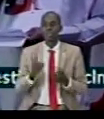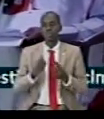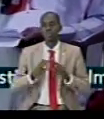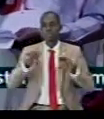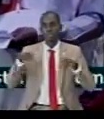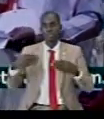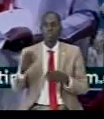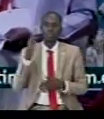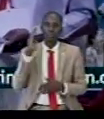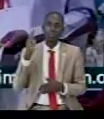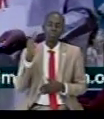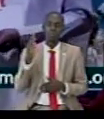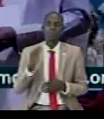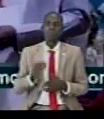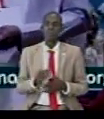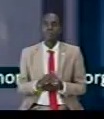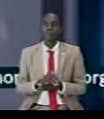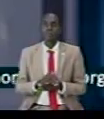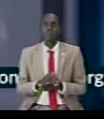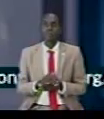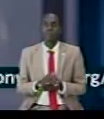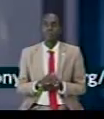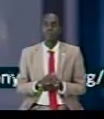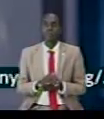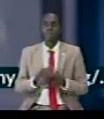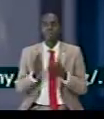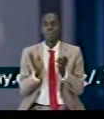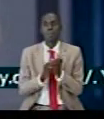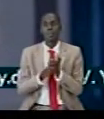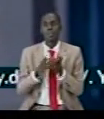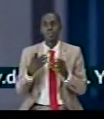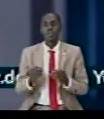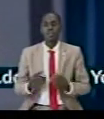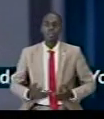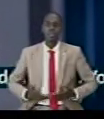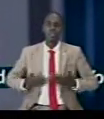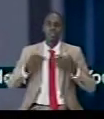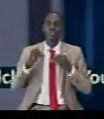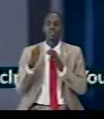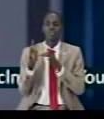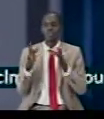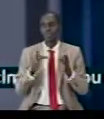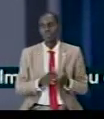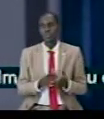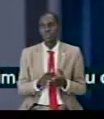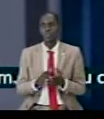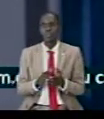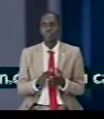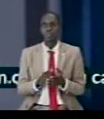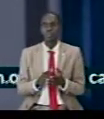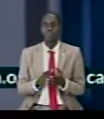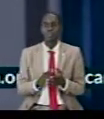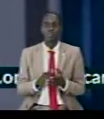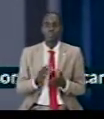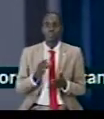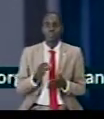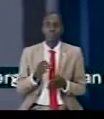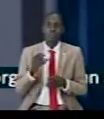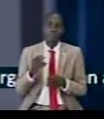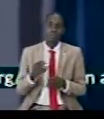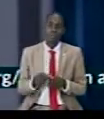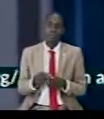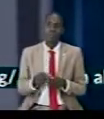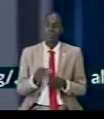goodness of God. Let's hear your testimony. Praise the living Jesus. Hallelujah. My name is Akiru